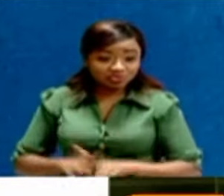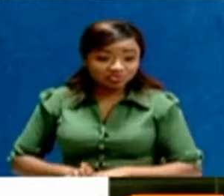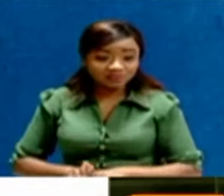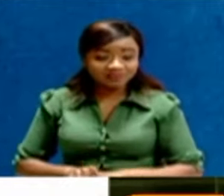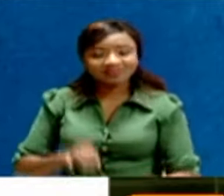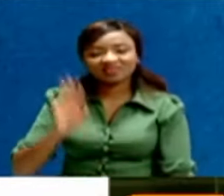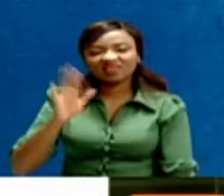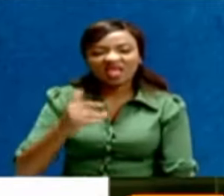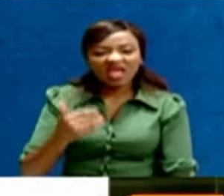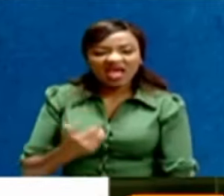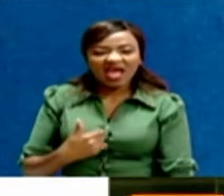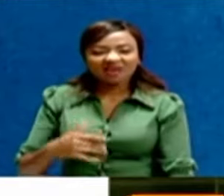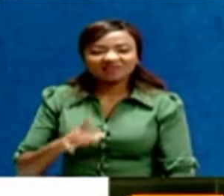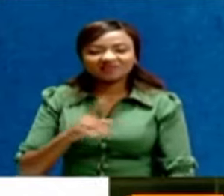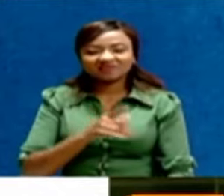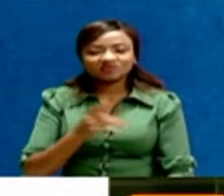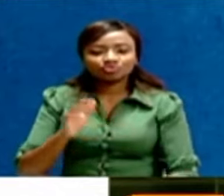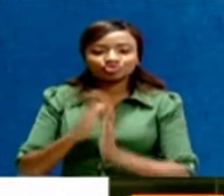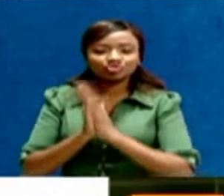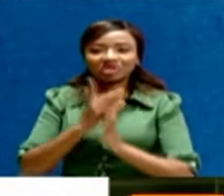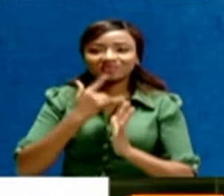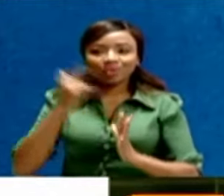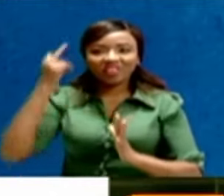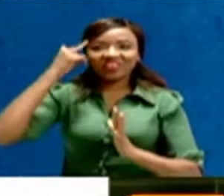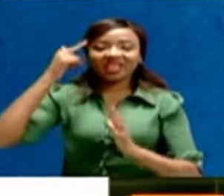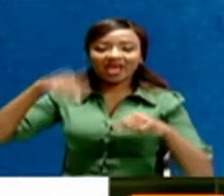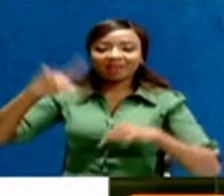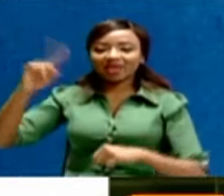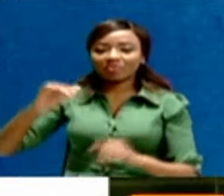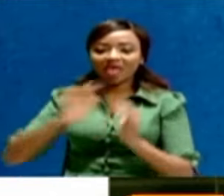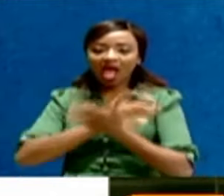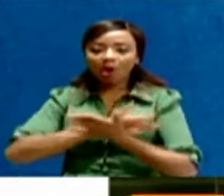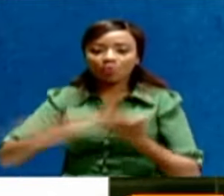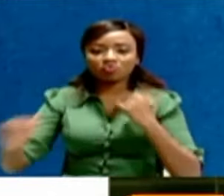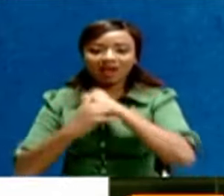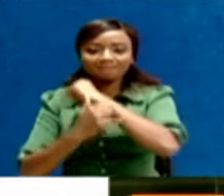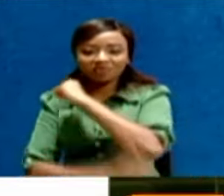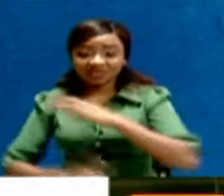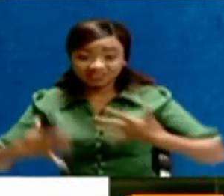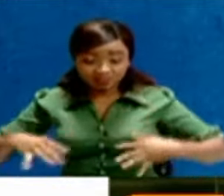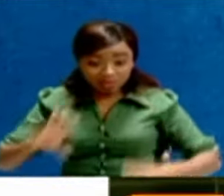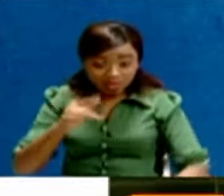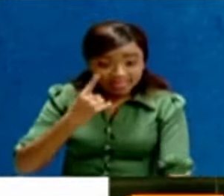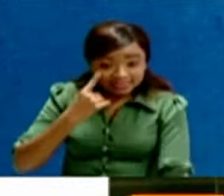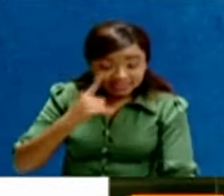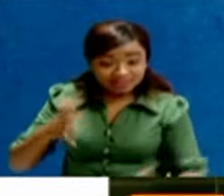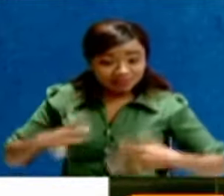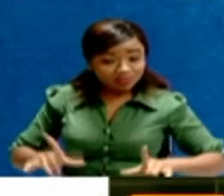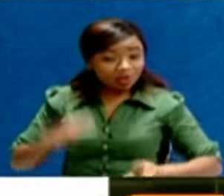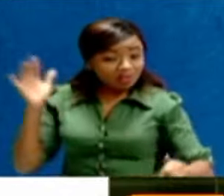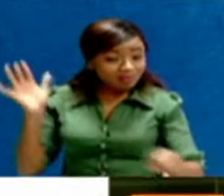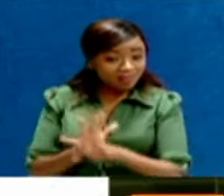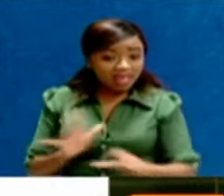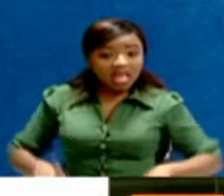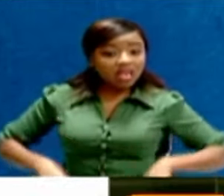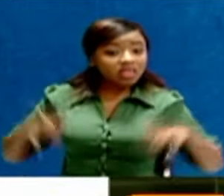there's this notion that there's no poverty in Nairobi. You can see we have huge people living